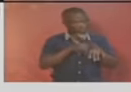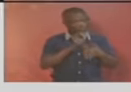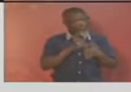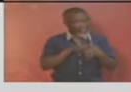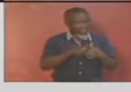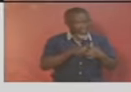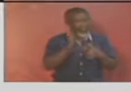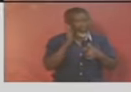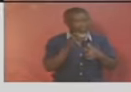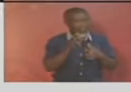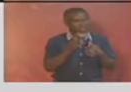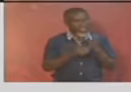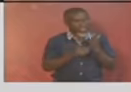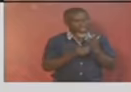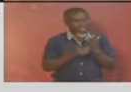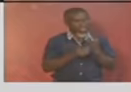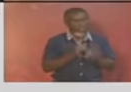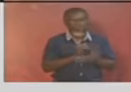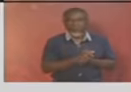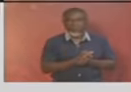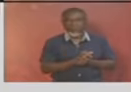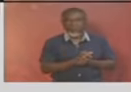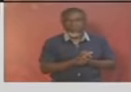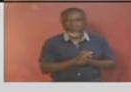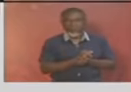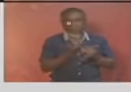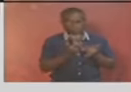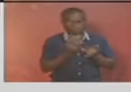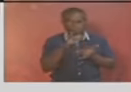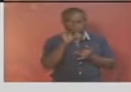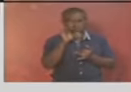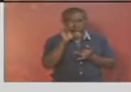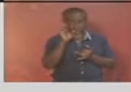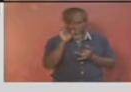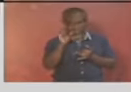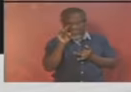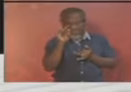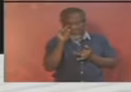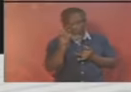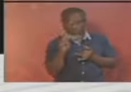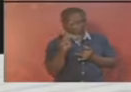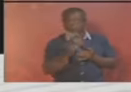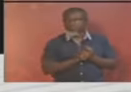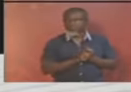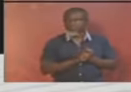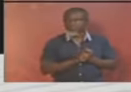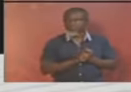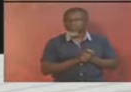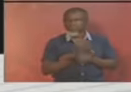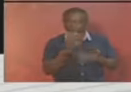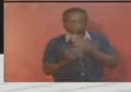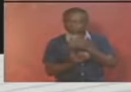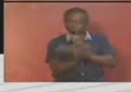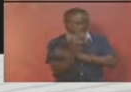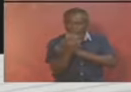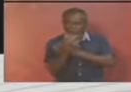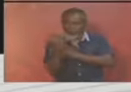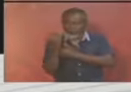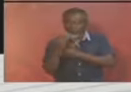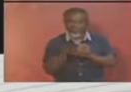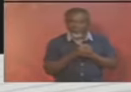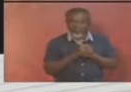this morning with questions from 98.1. Good morning again to you, Ms.